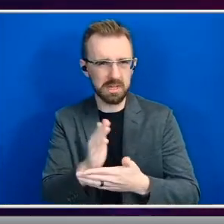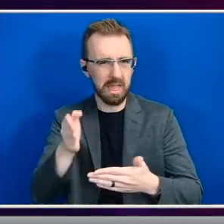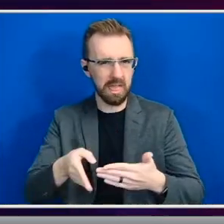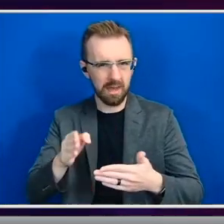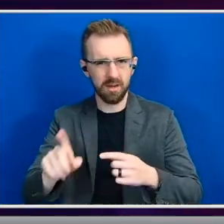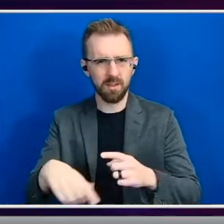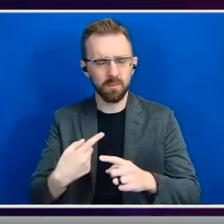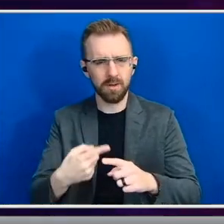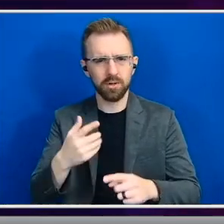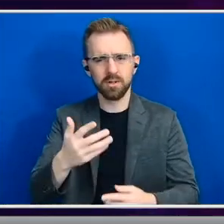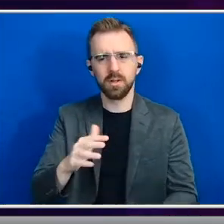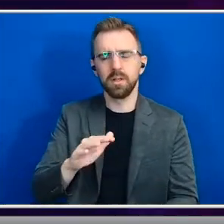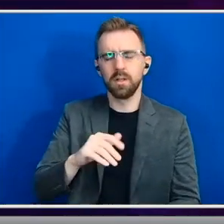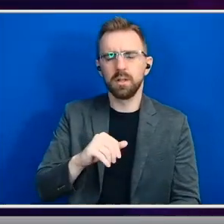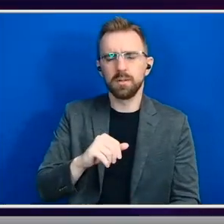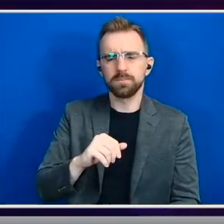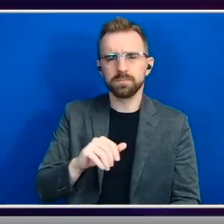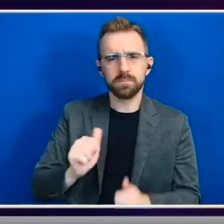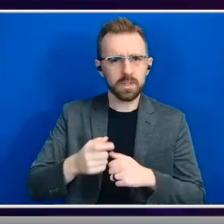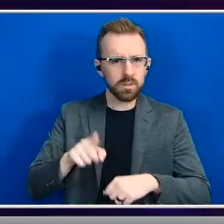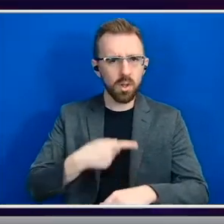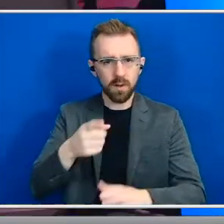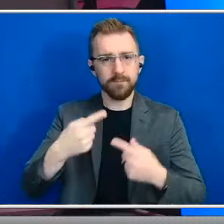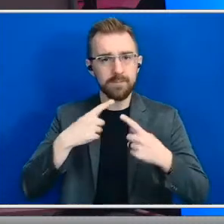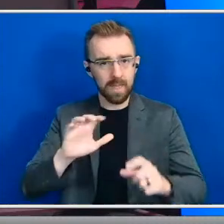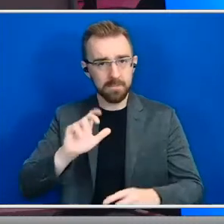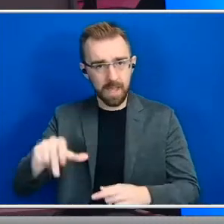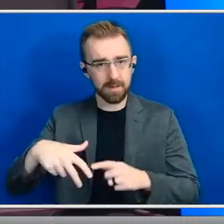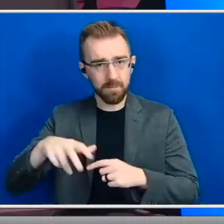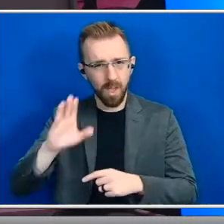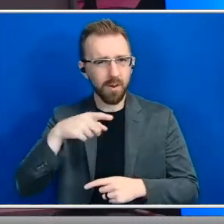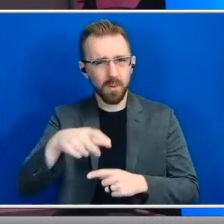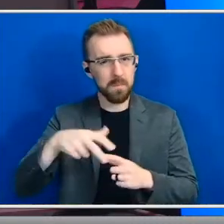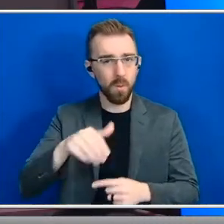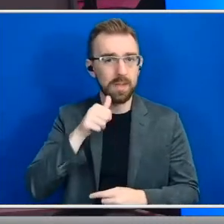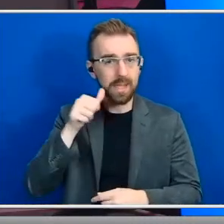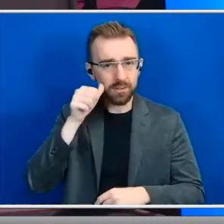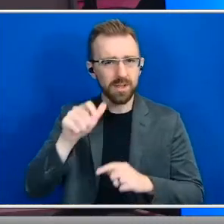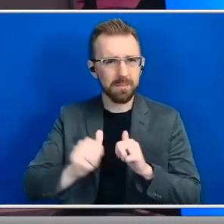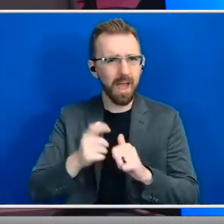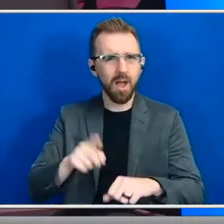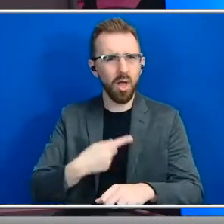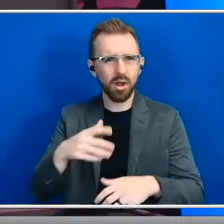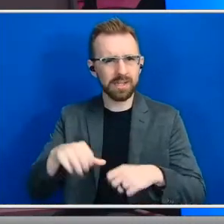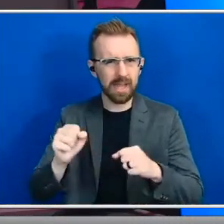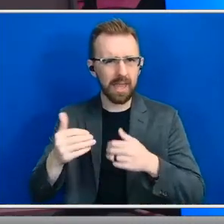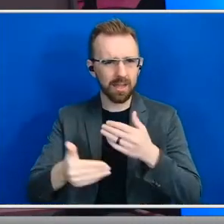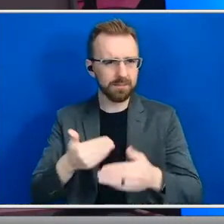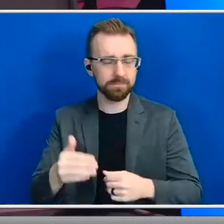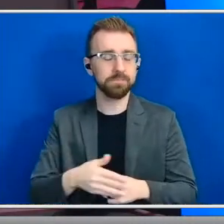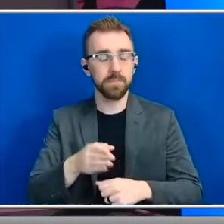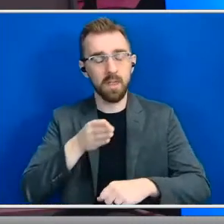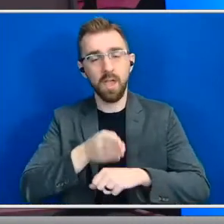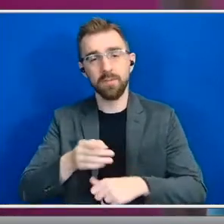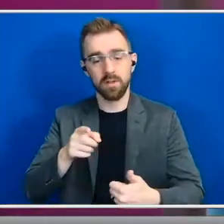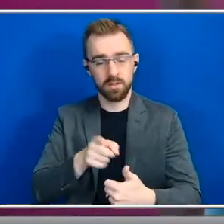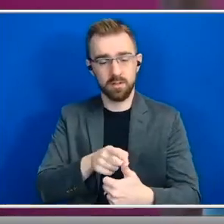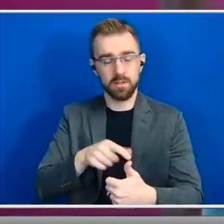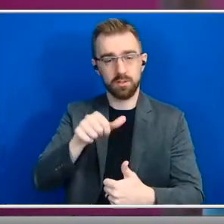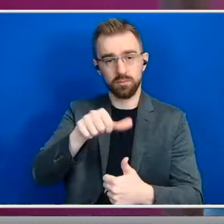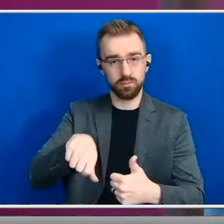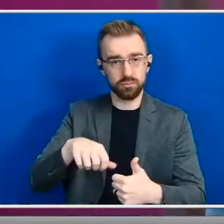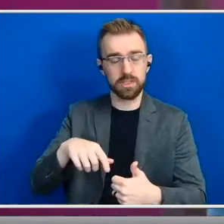for you to finally go back to bowling? I know you were bowling yesterday. Well, after the first surgery, Dr. Crawford